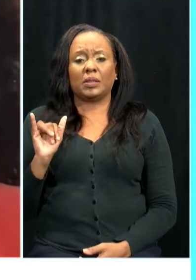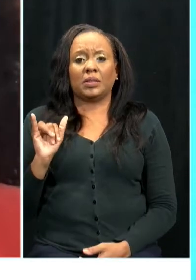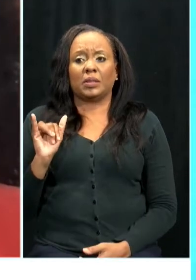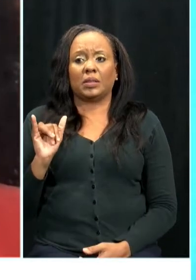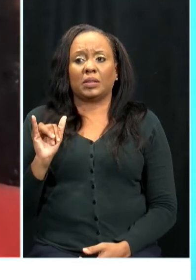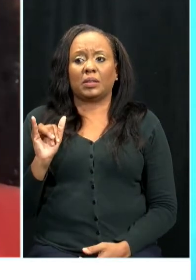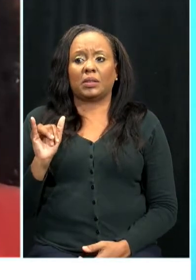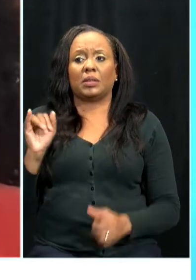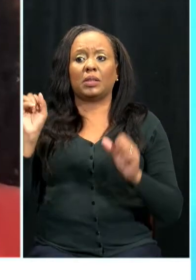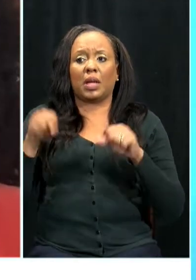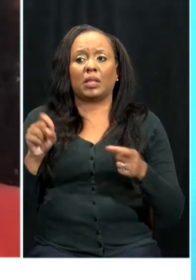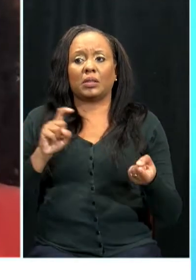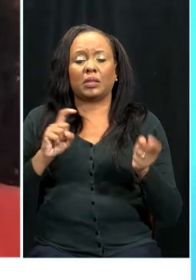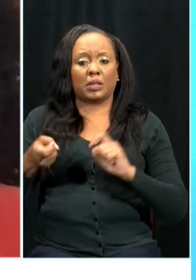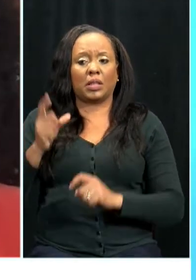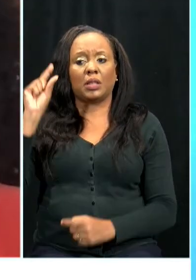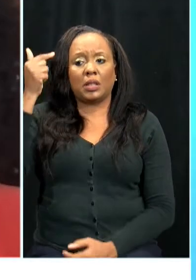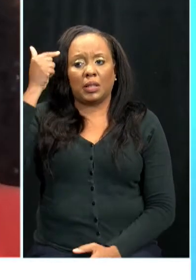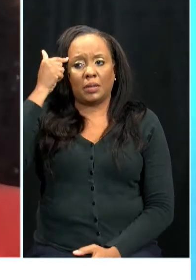change the government.